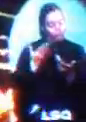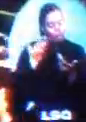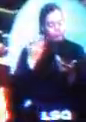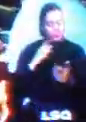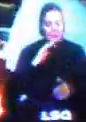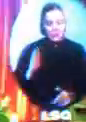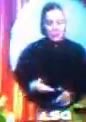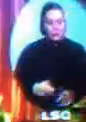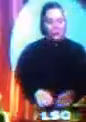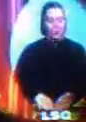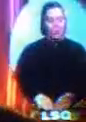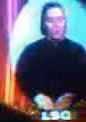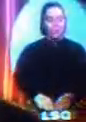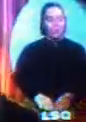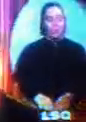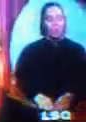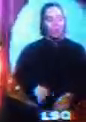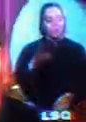to that.